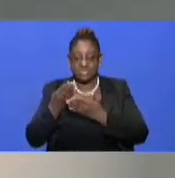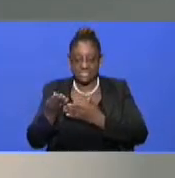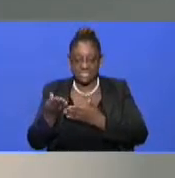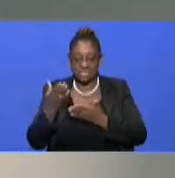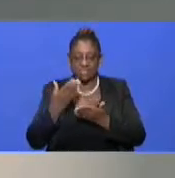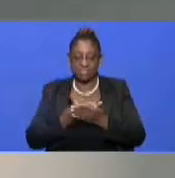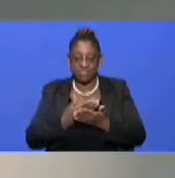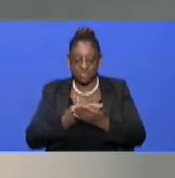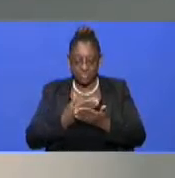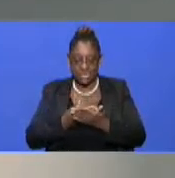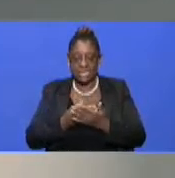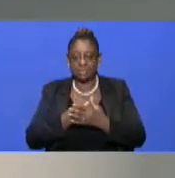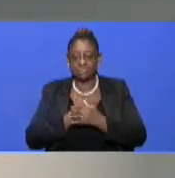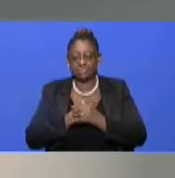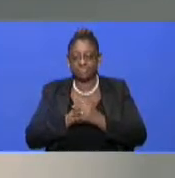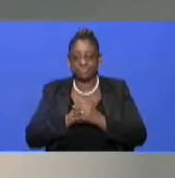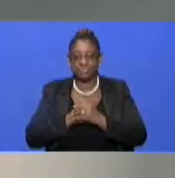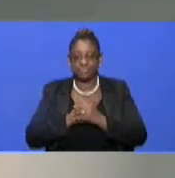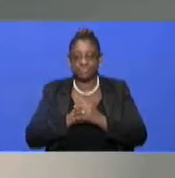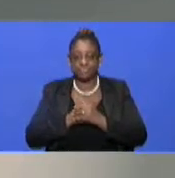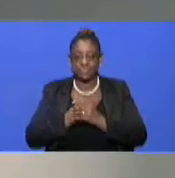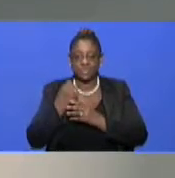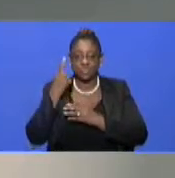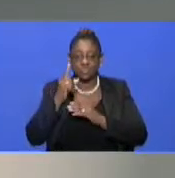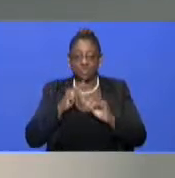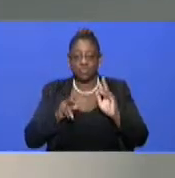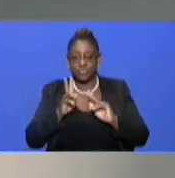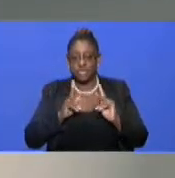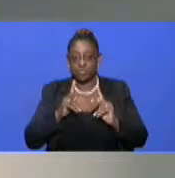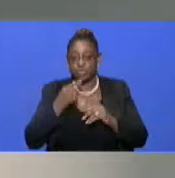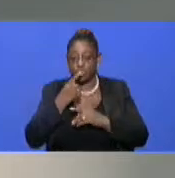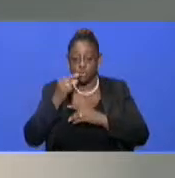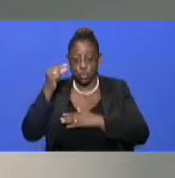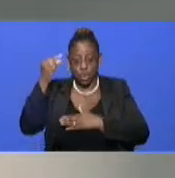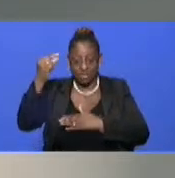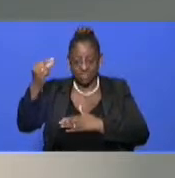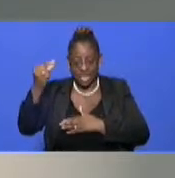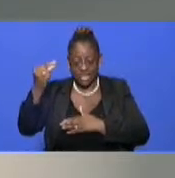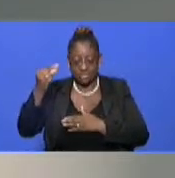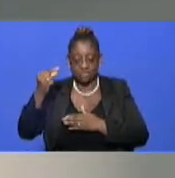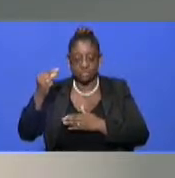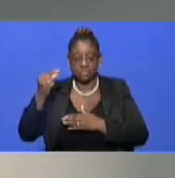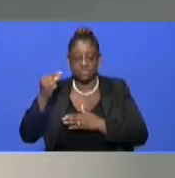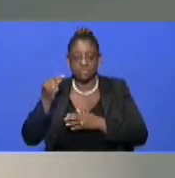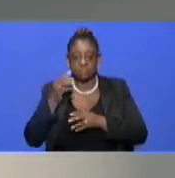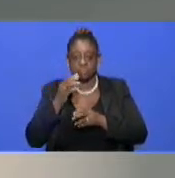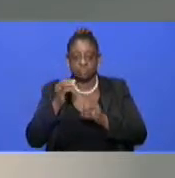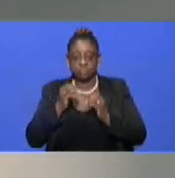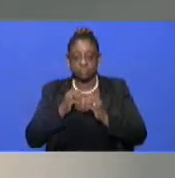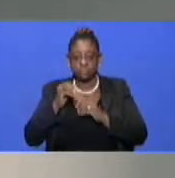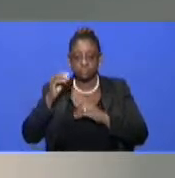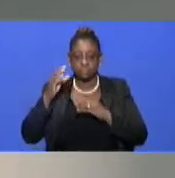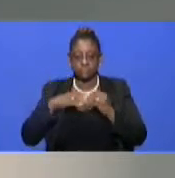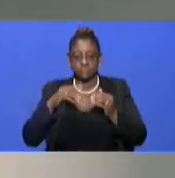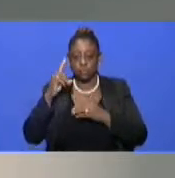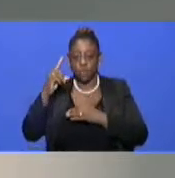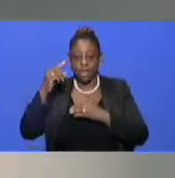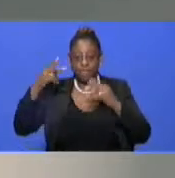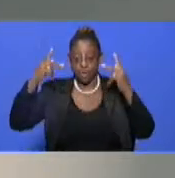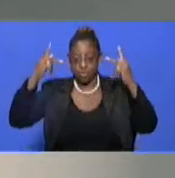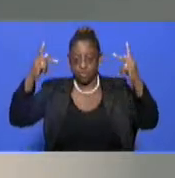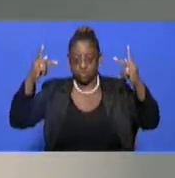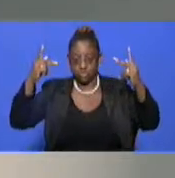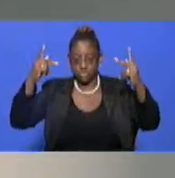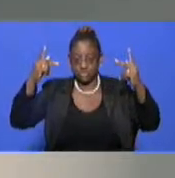what is due to them. For the people who have qualified for, earned more than one promotion during this